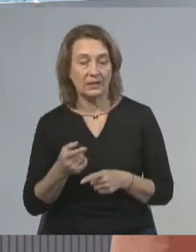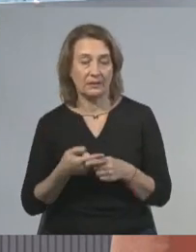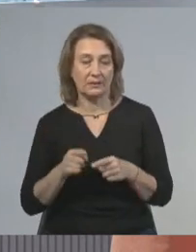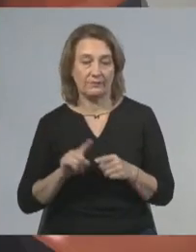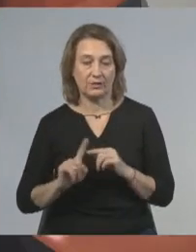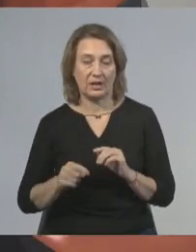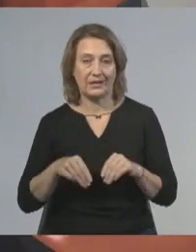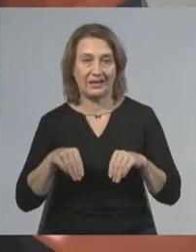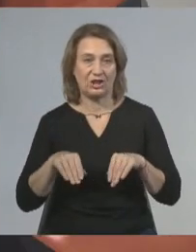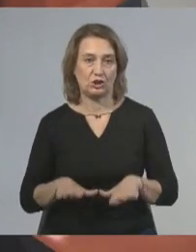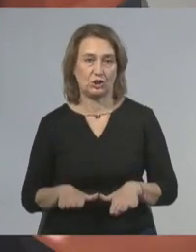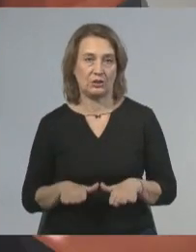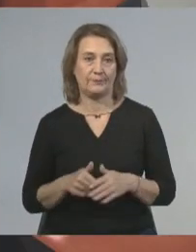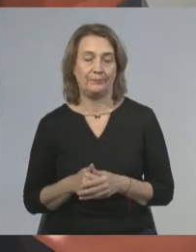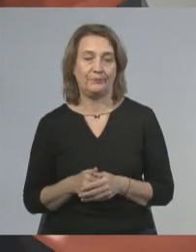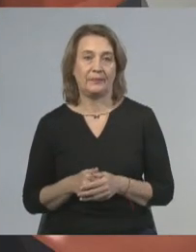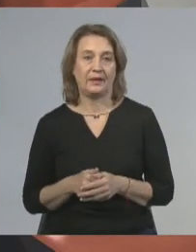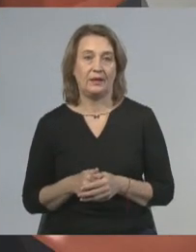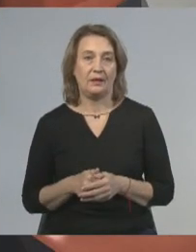competent body